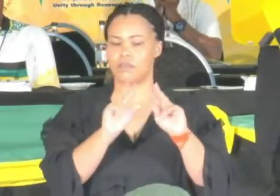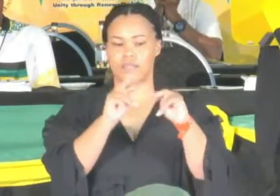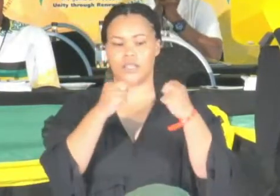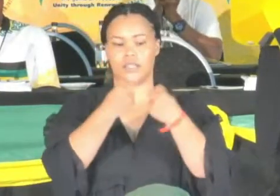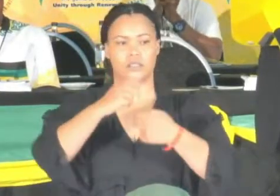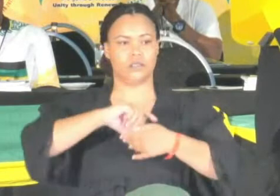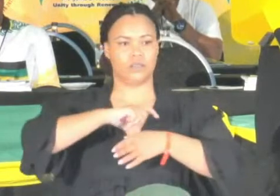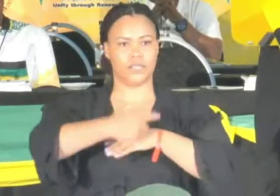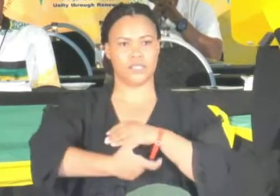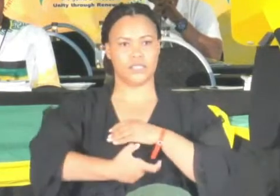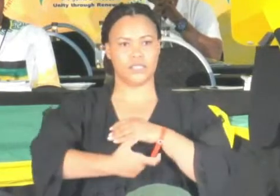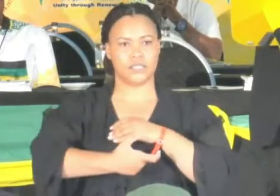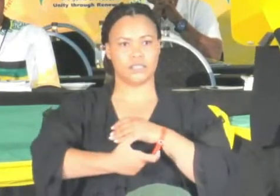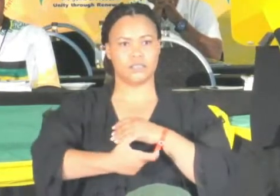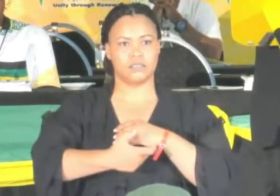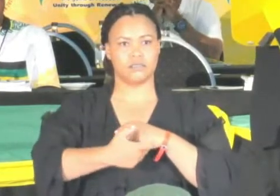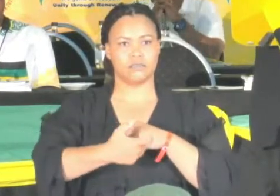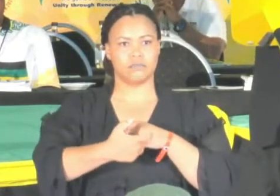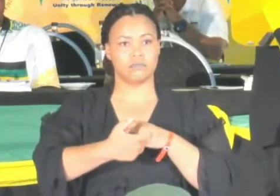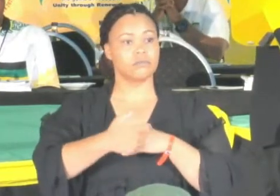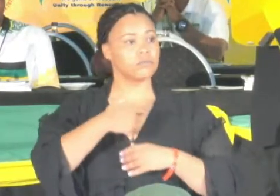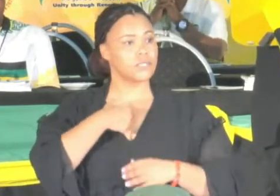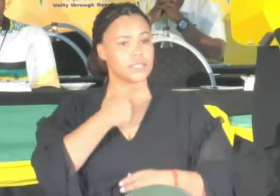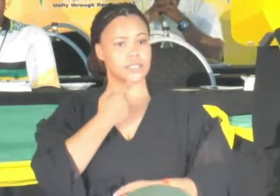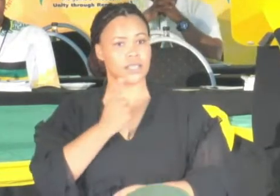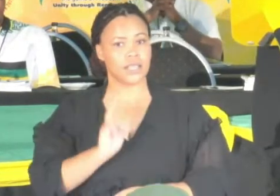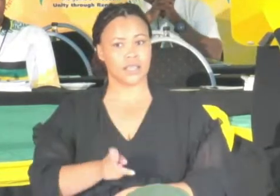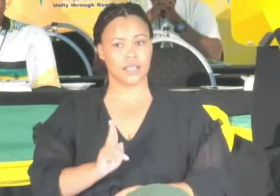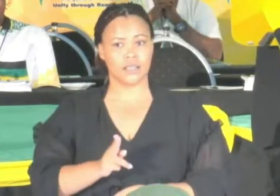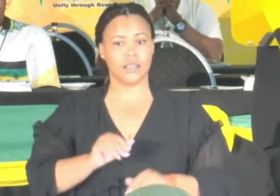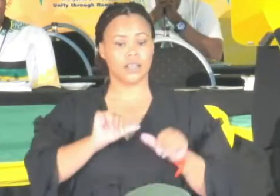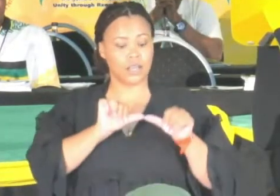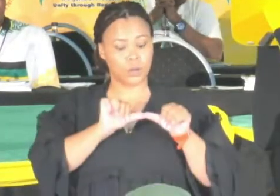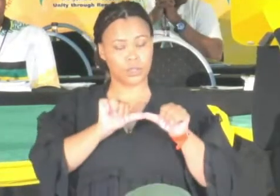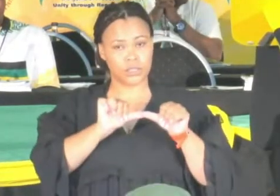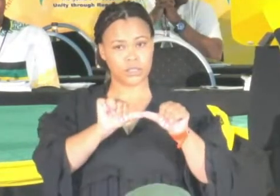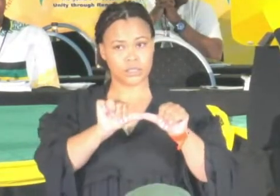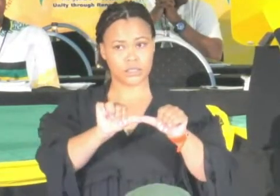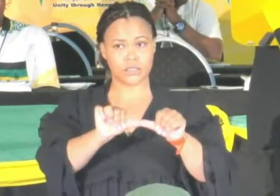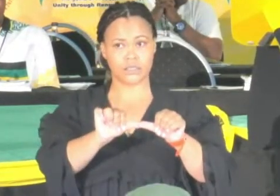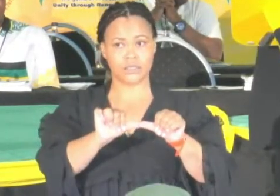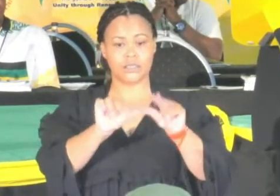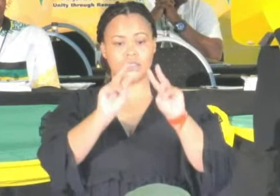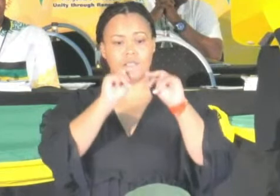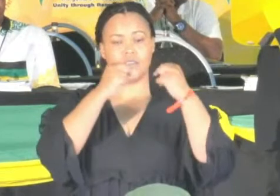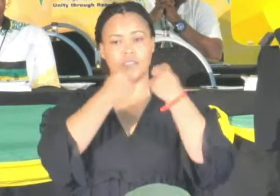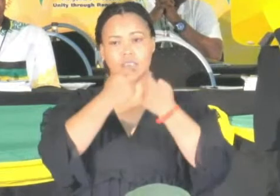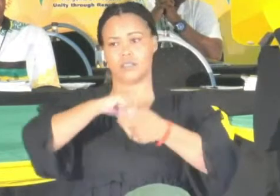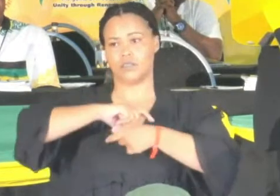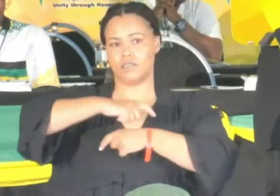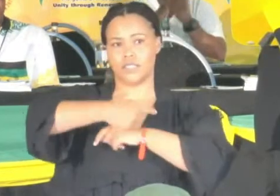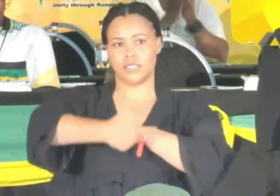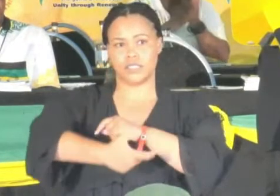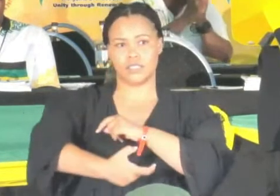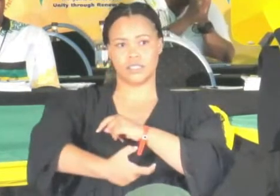Conference. I'm emphasizing continuation of the National